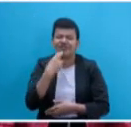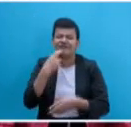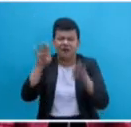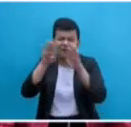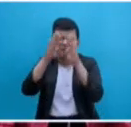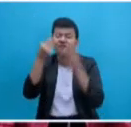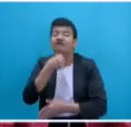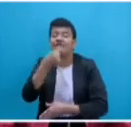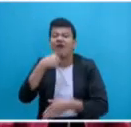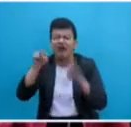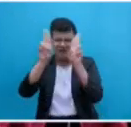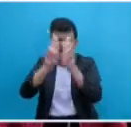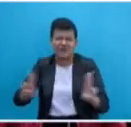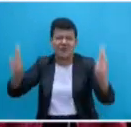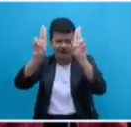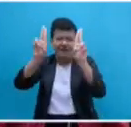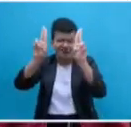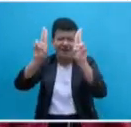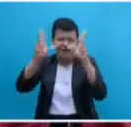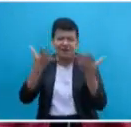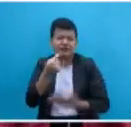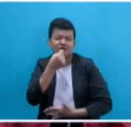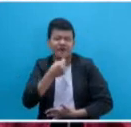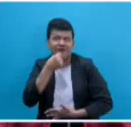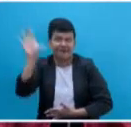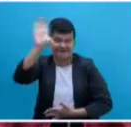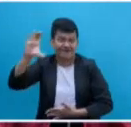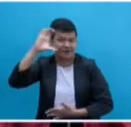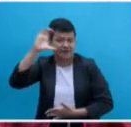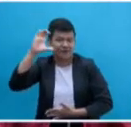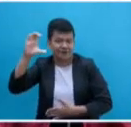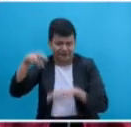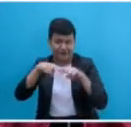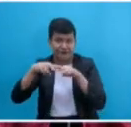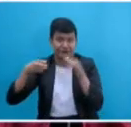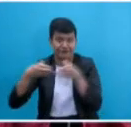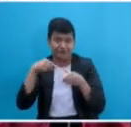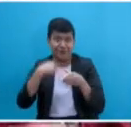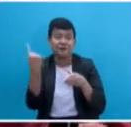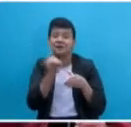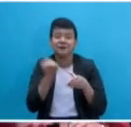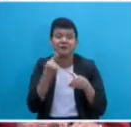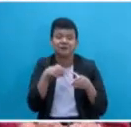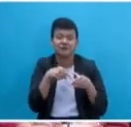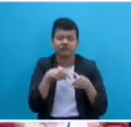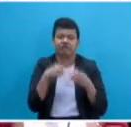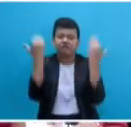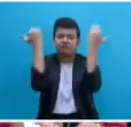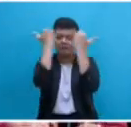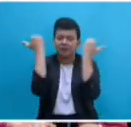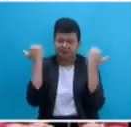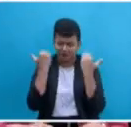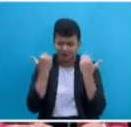Review reports were tabled. The Fiji delegation was led by our acting Chief Justice, the Honorable